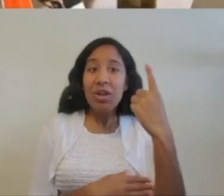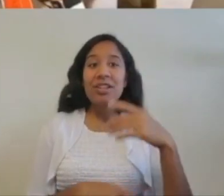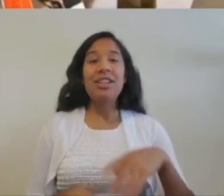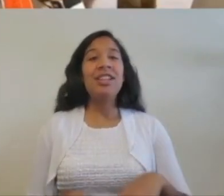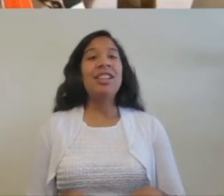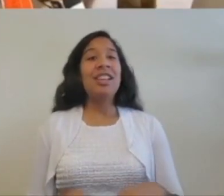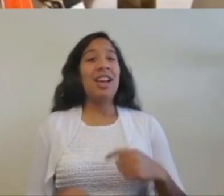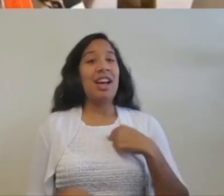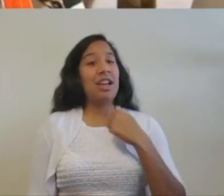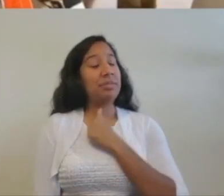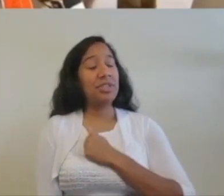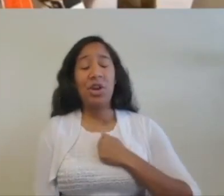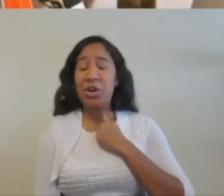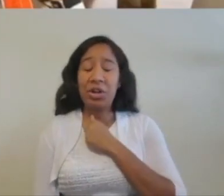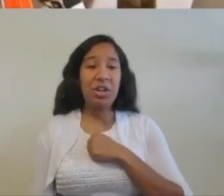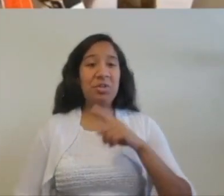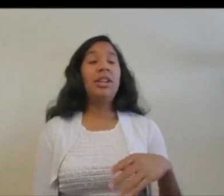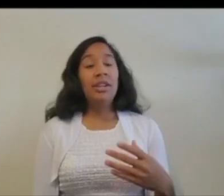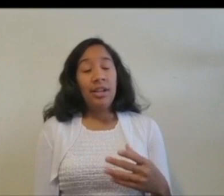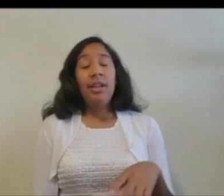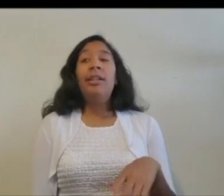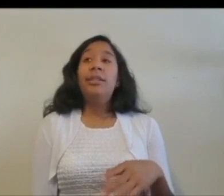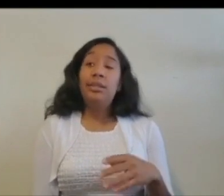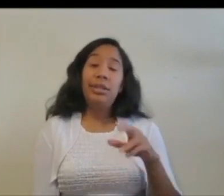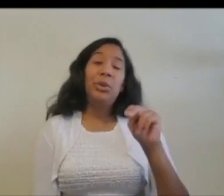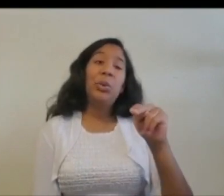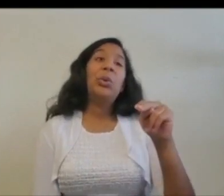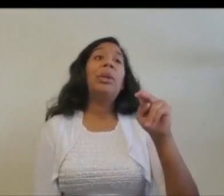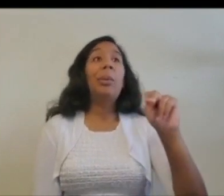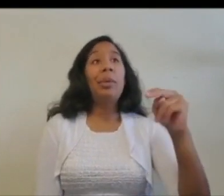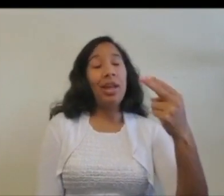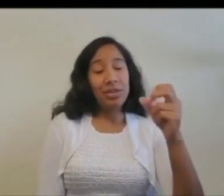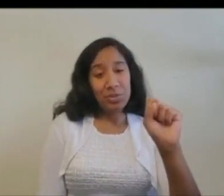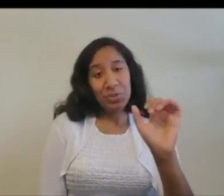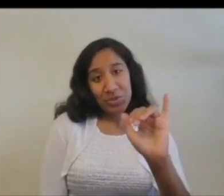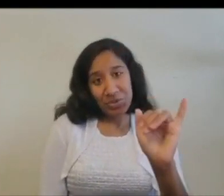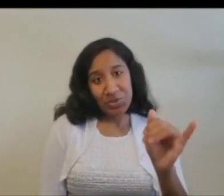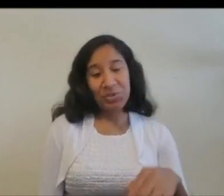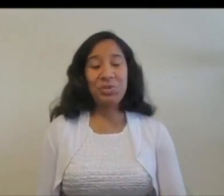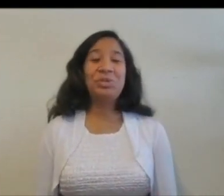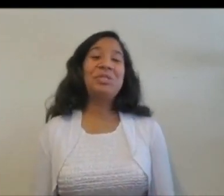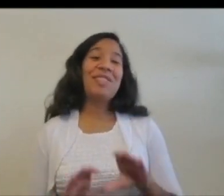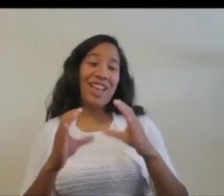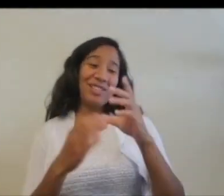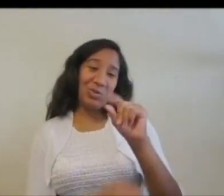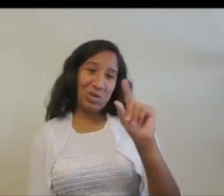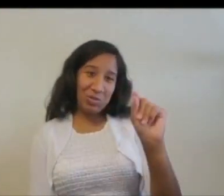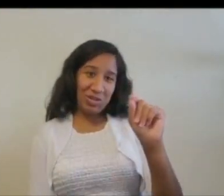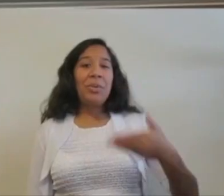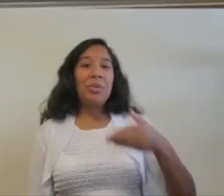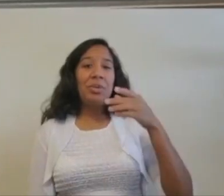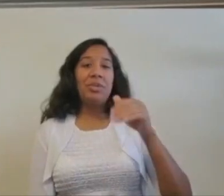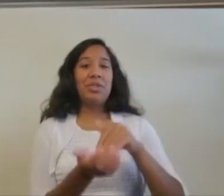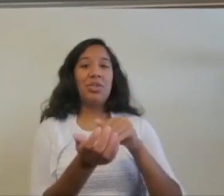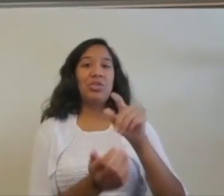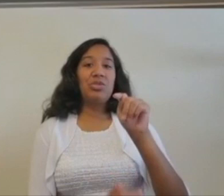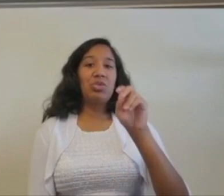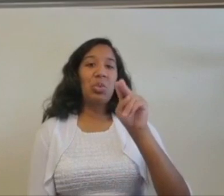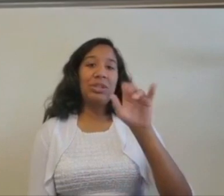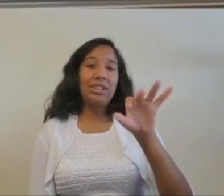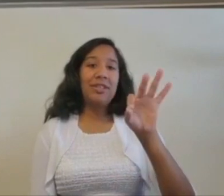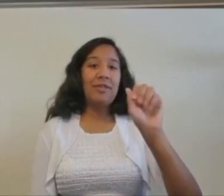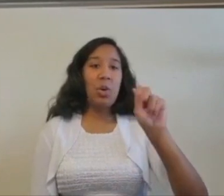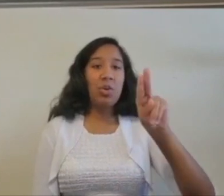to U.S. Congressman Joe Kennedy III, to actor, writer, comedian, director B.J. Novak, and